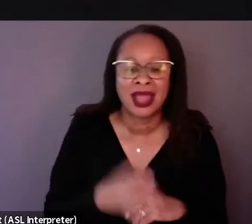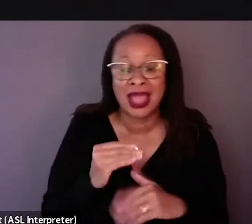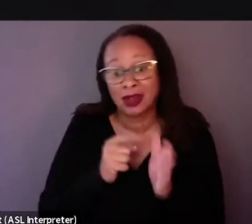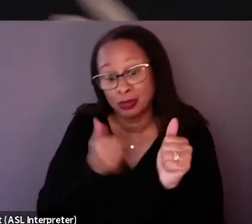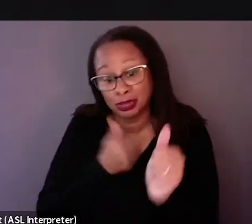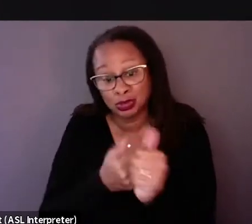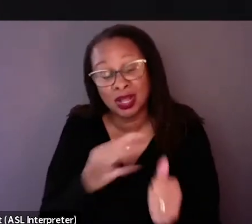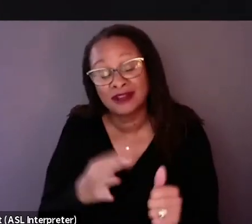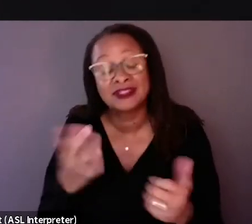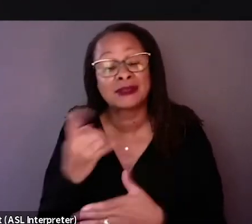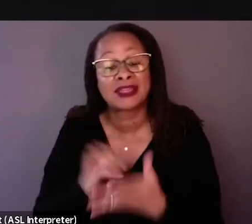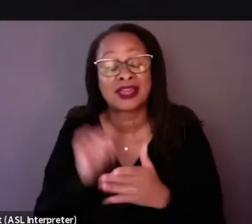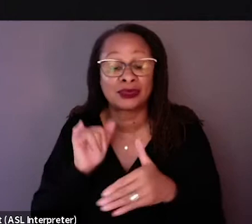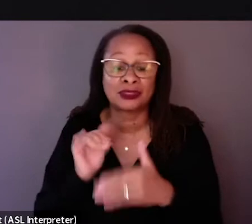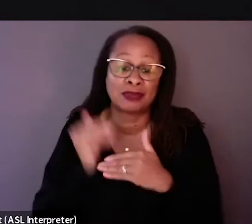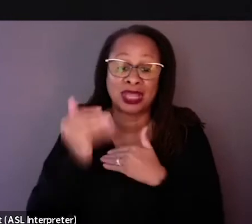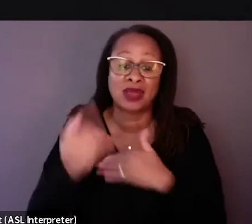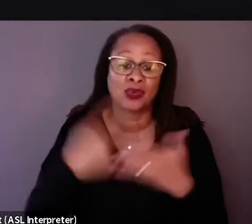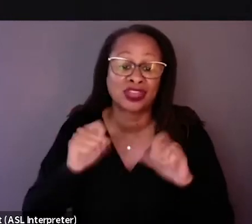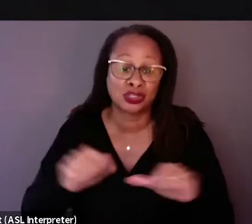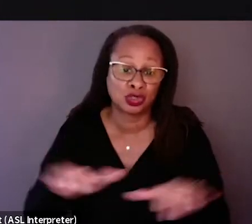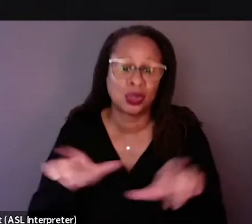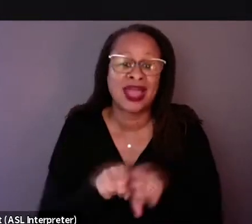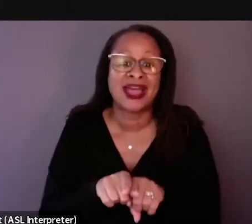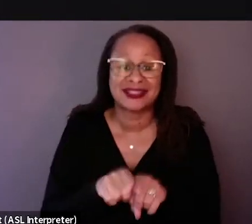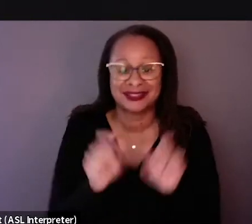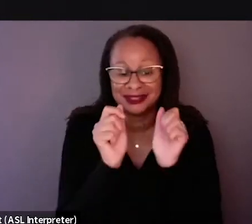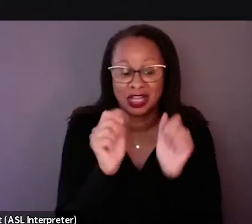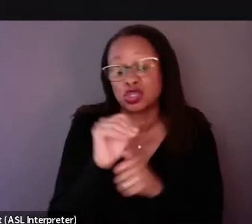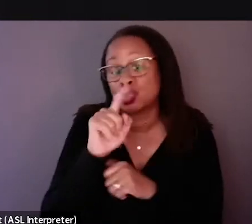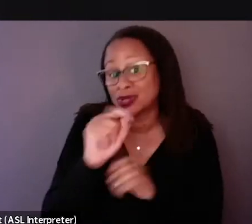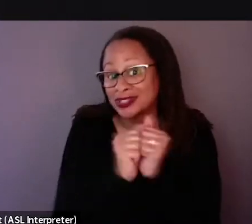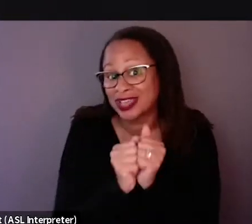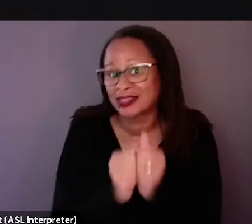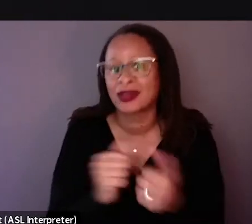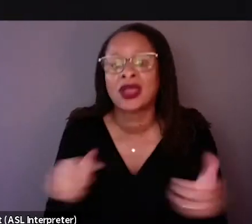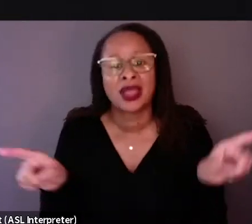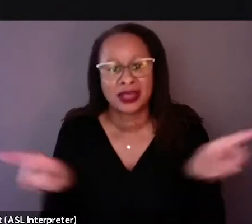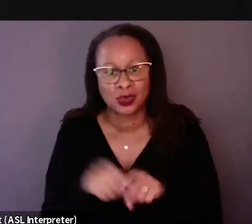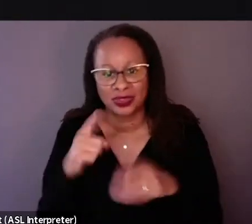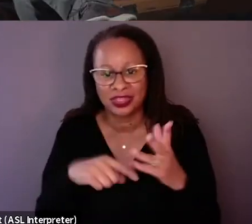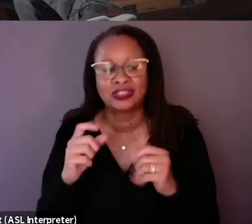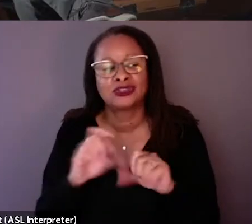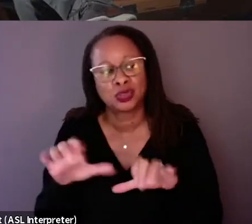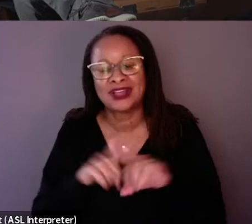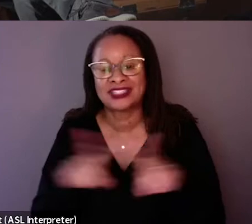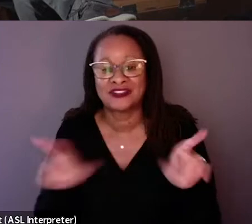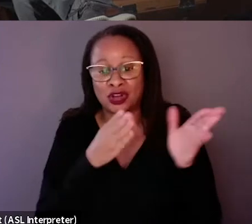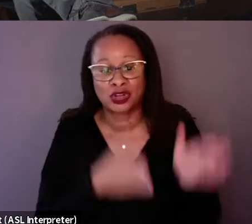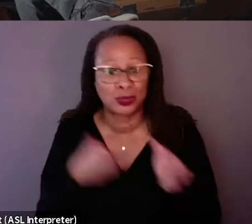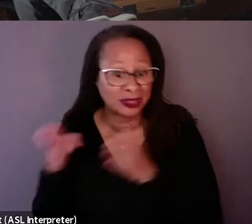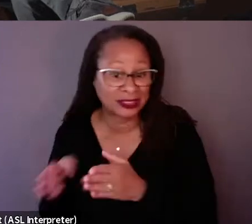of something that was beyond what they could do as a unit together and certainly what they could do as differentiated beings. Well, and you kind